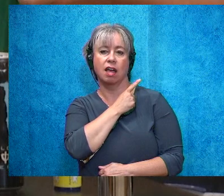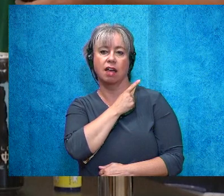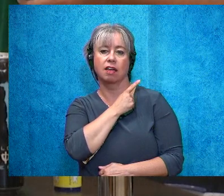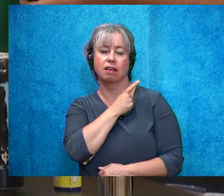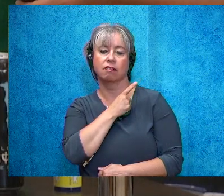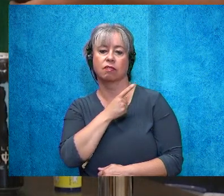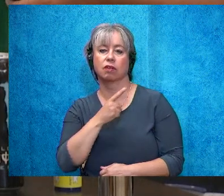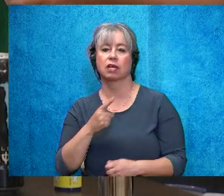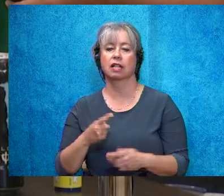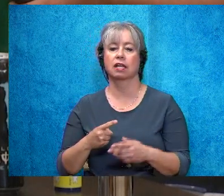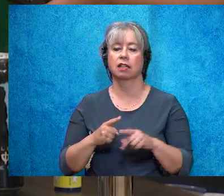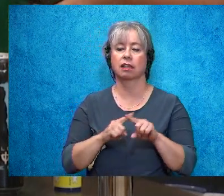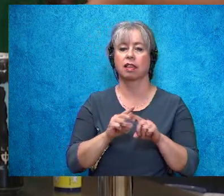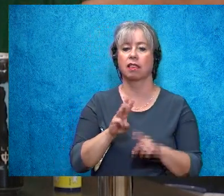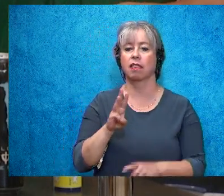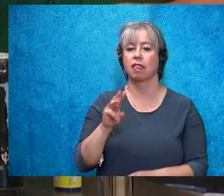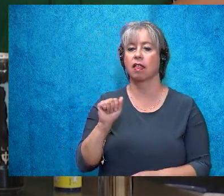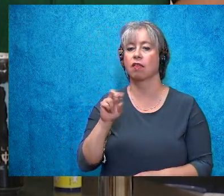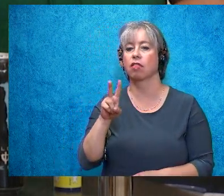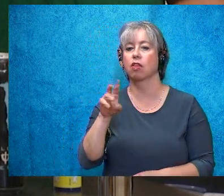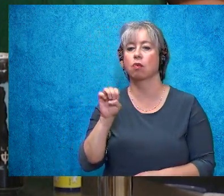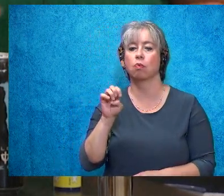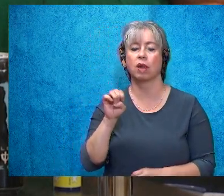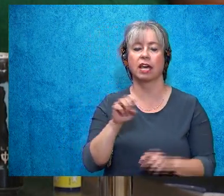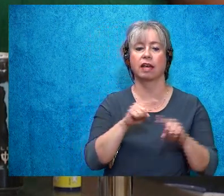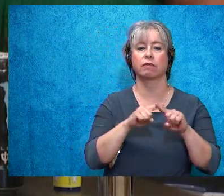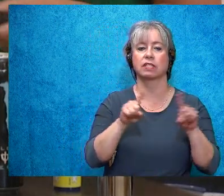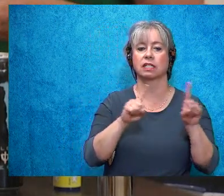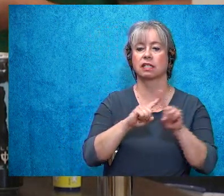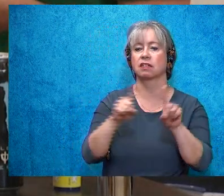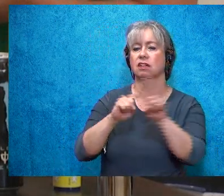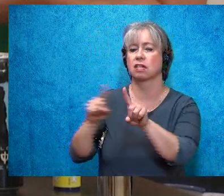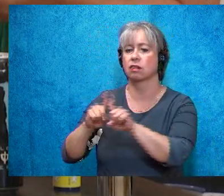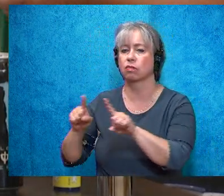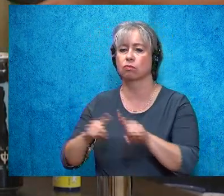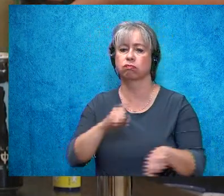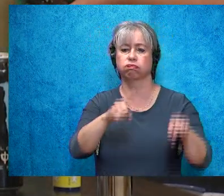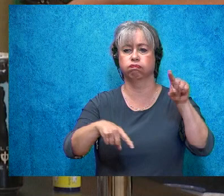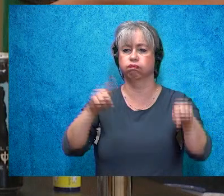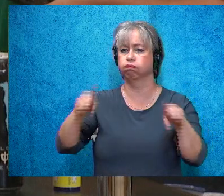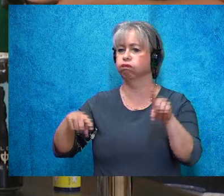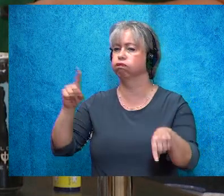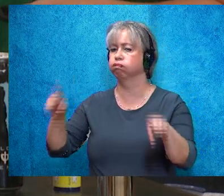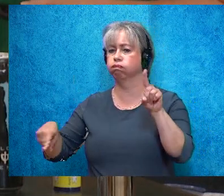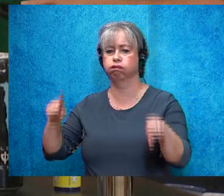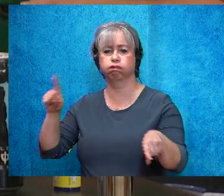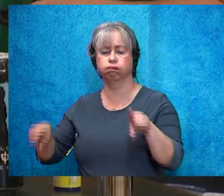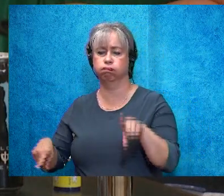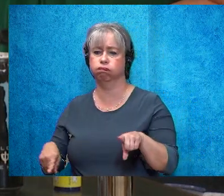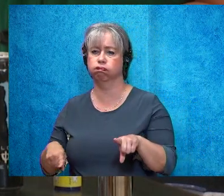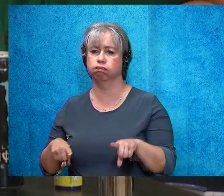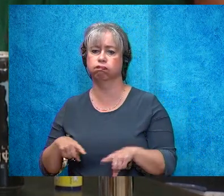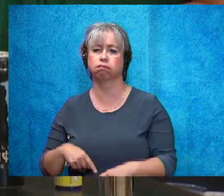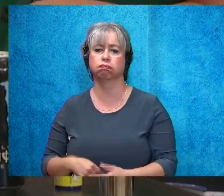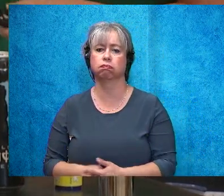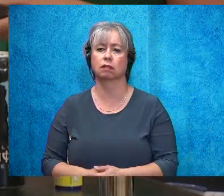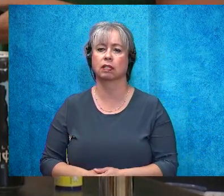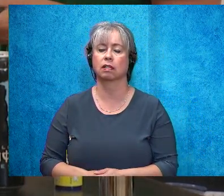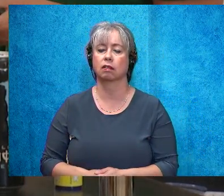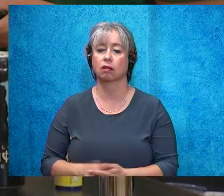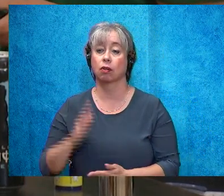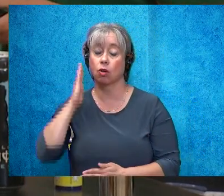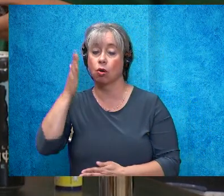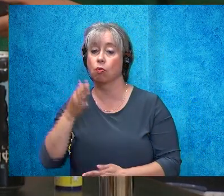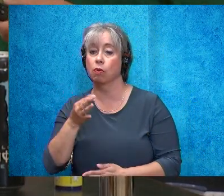waves talking about frequency. You and I are going to do that in a couple of weeks on our next couple of episodes in detail. But why is that my second